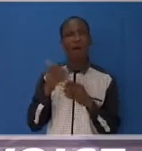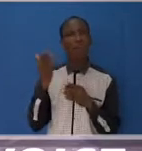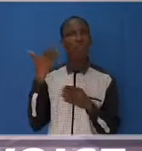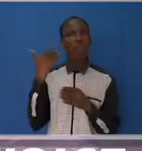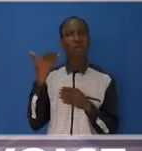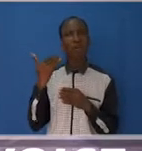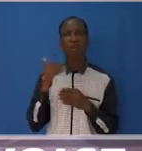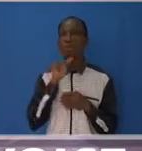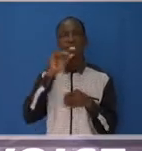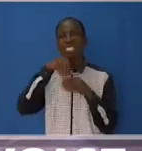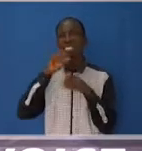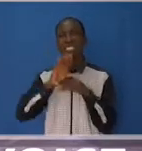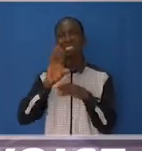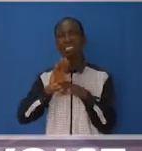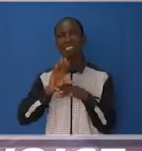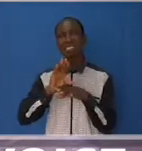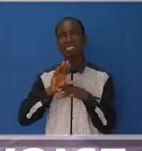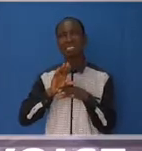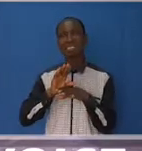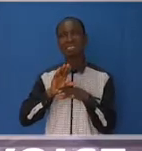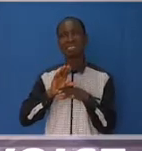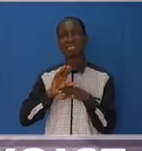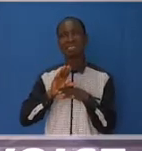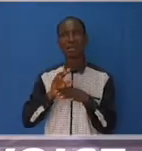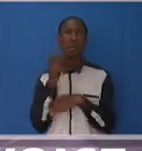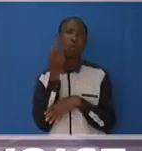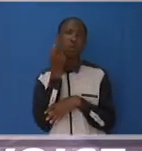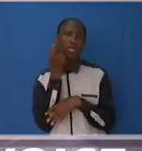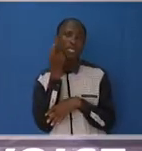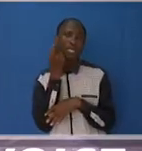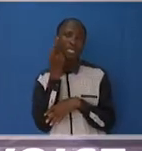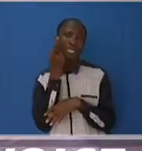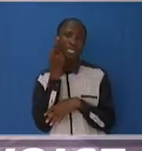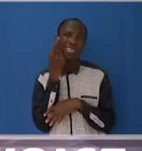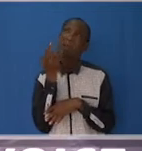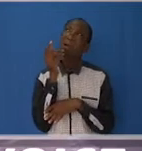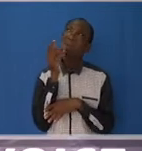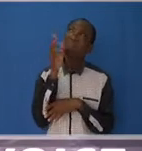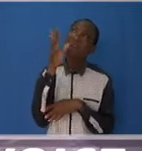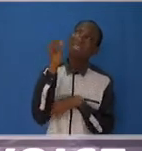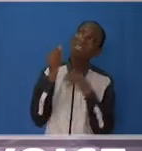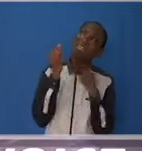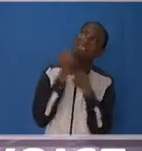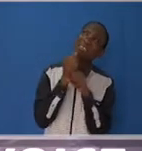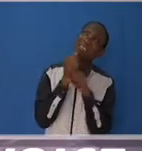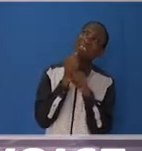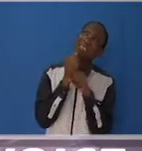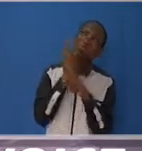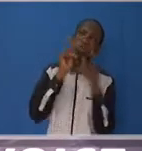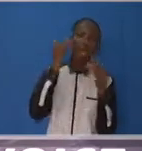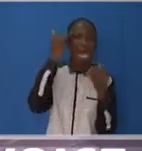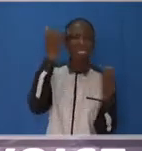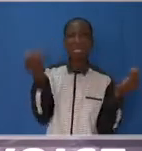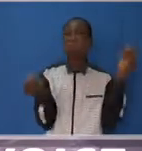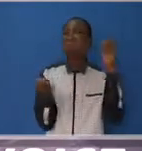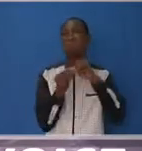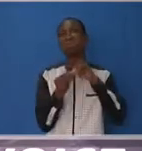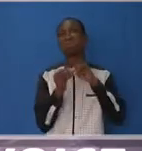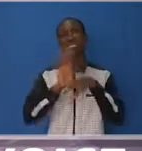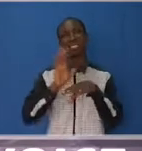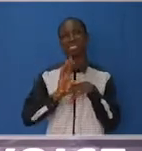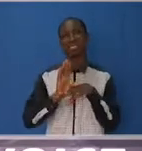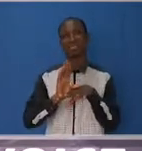no adofo no enyen rum frinjia ahenumbo nkrofo ode sanyema no beka